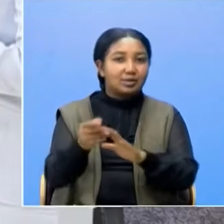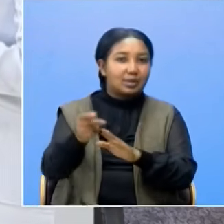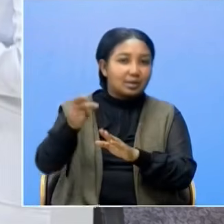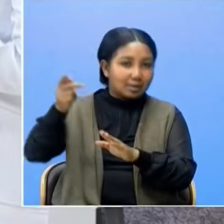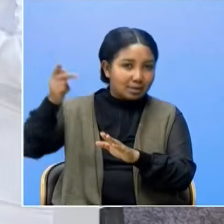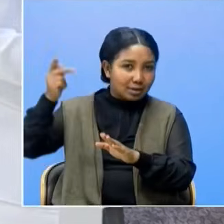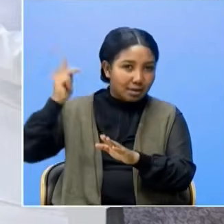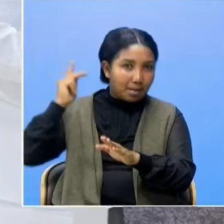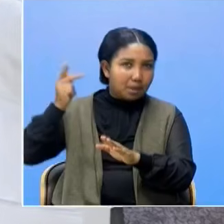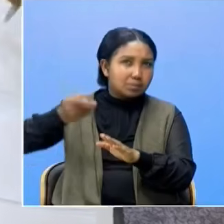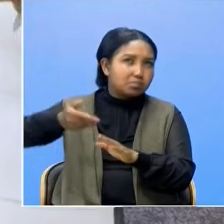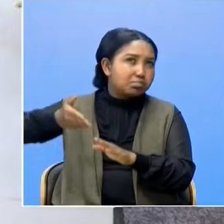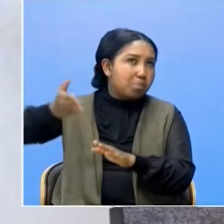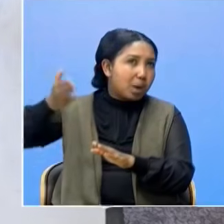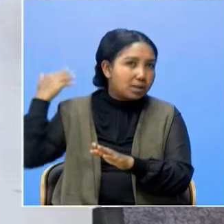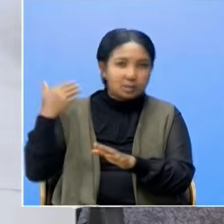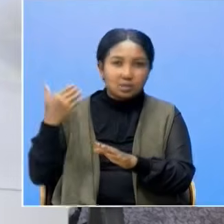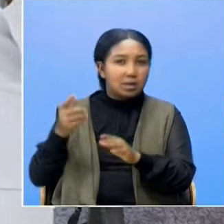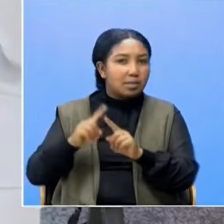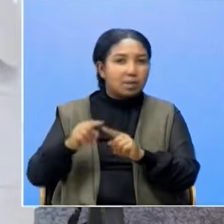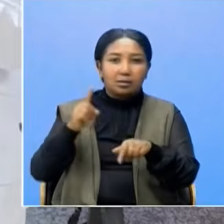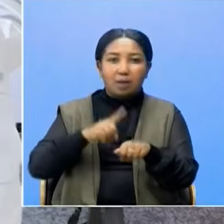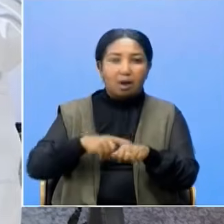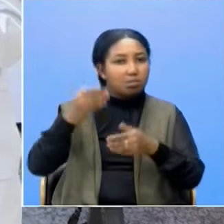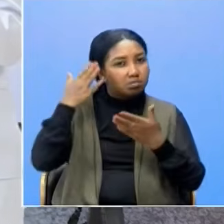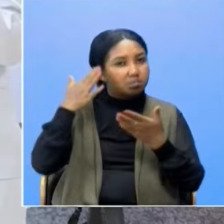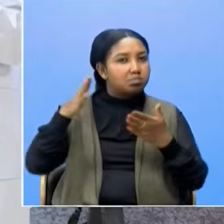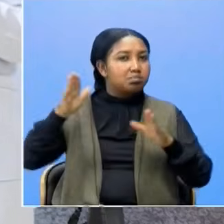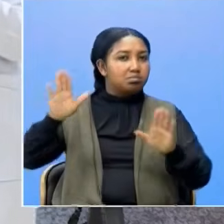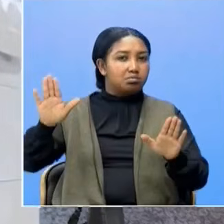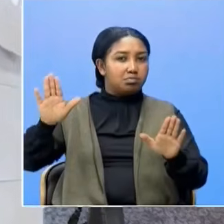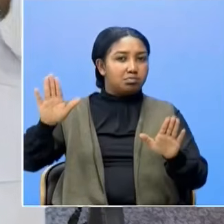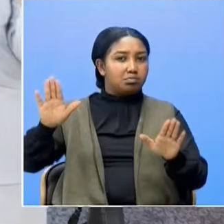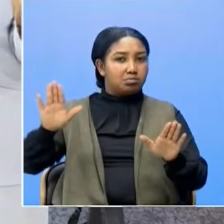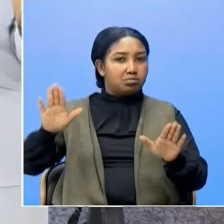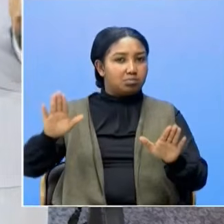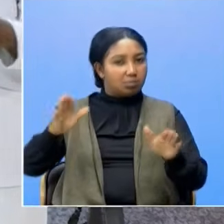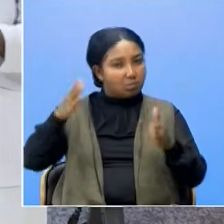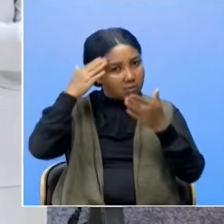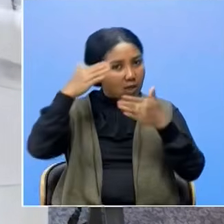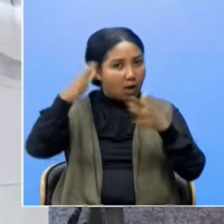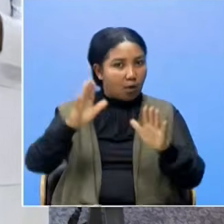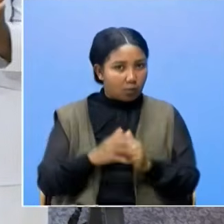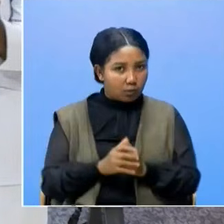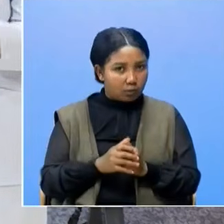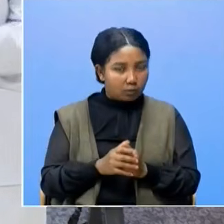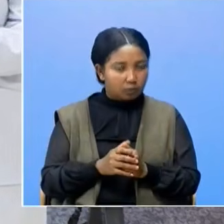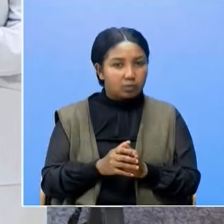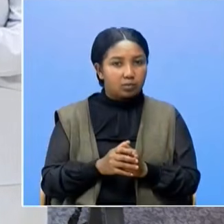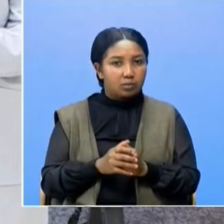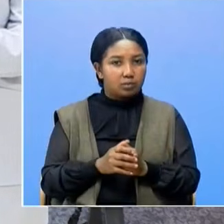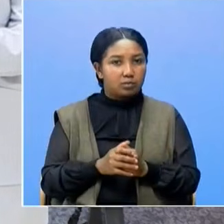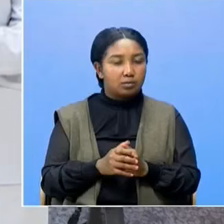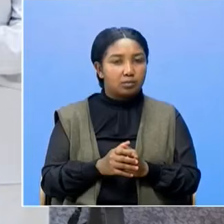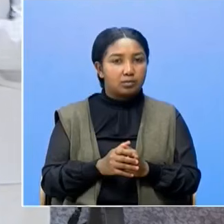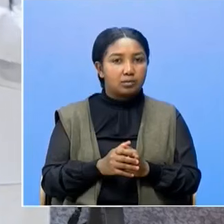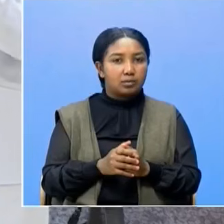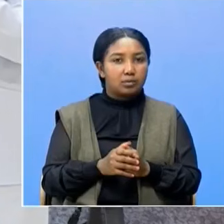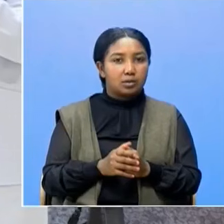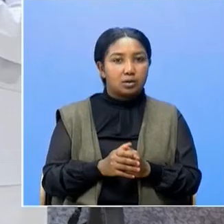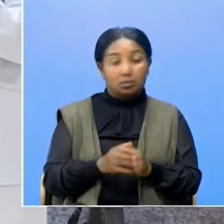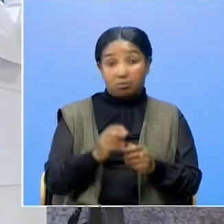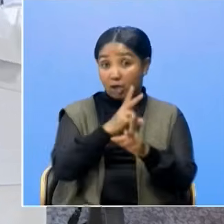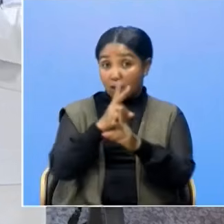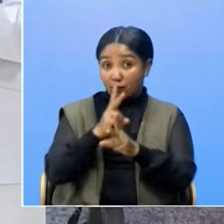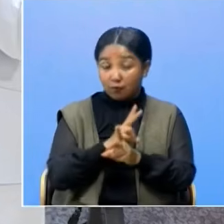happened someday in the past, but the time of happening is not known or it's not specific. Okay? Be